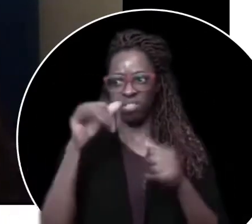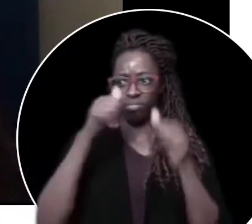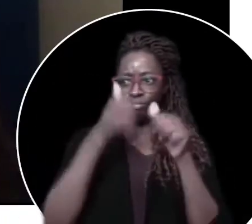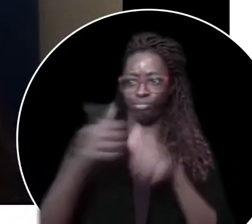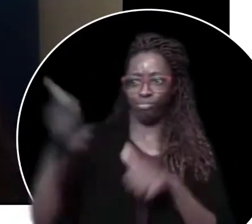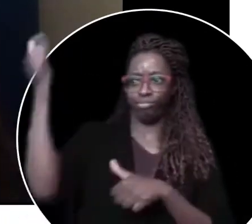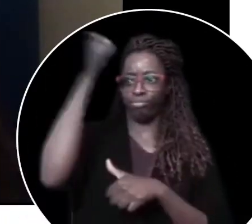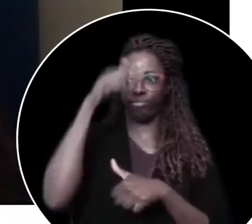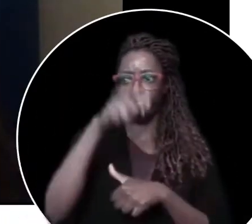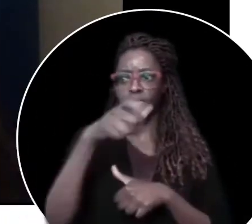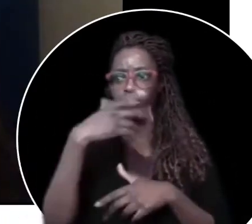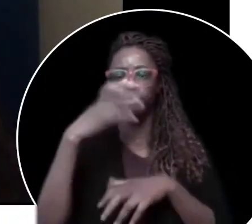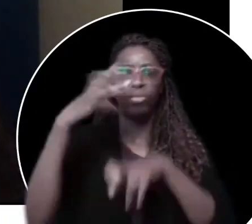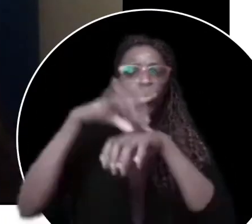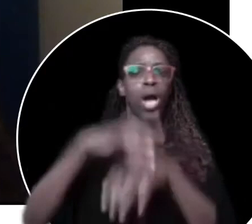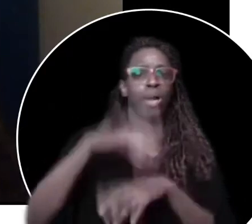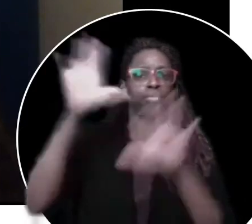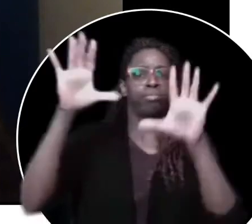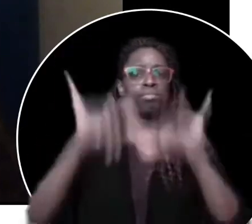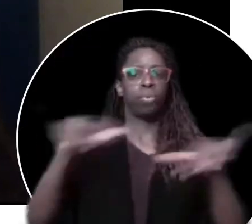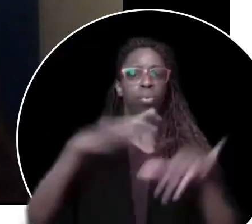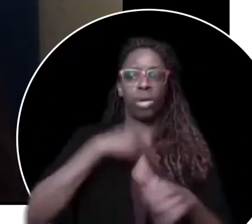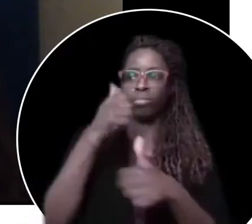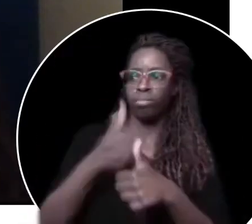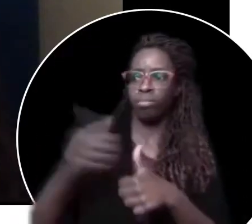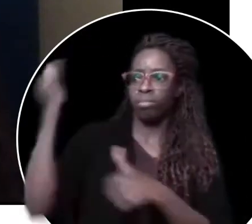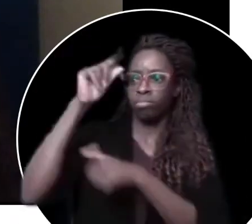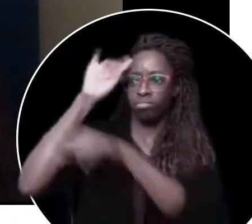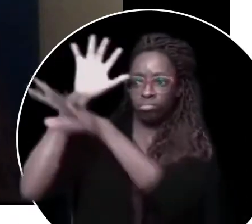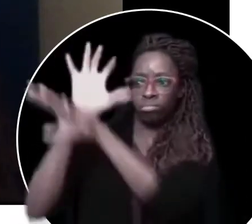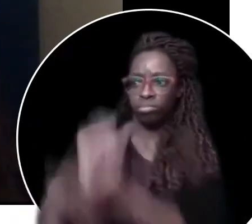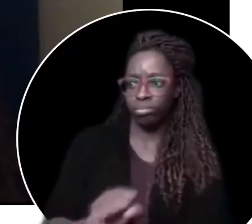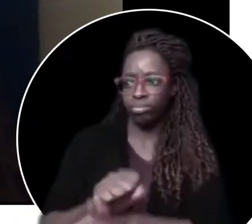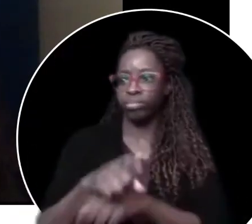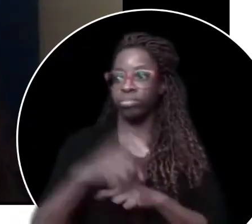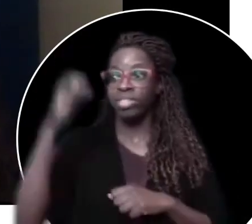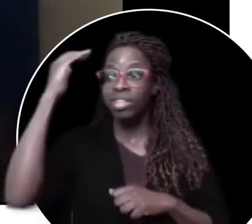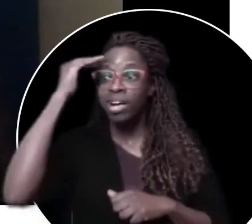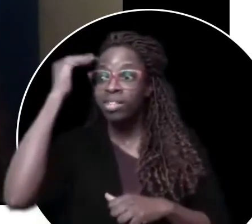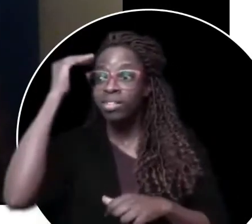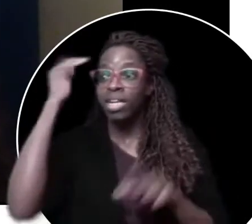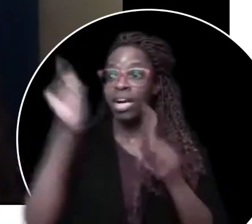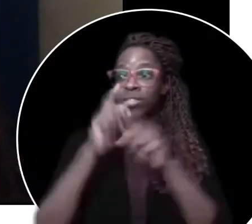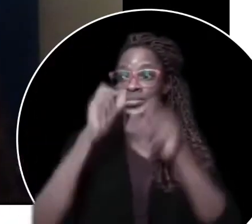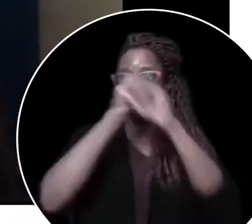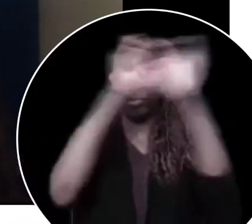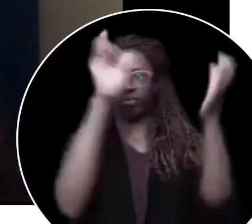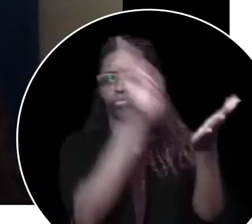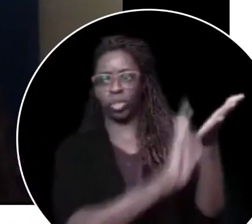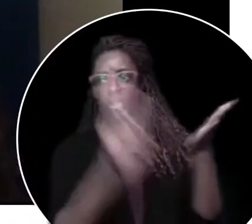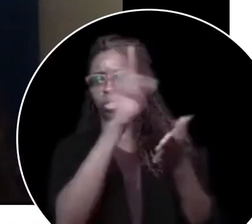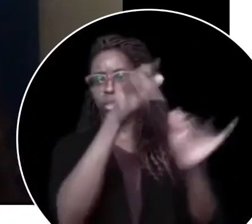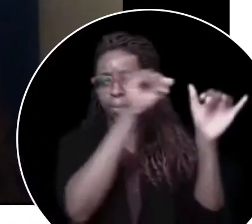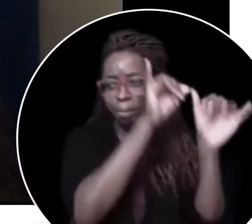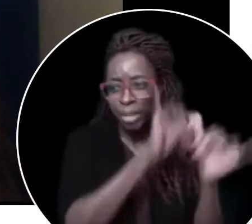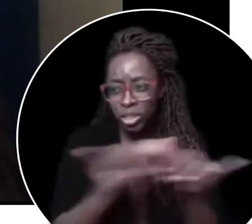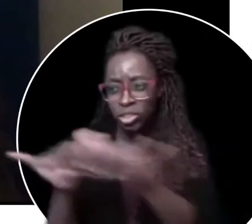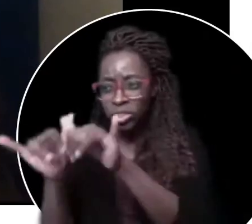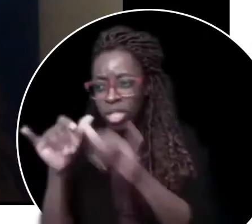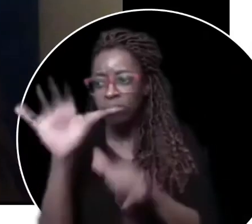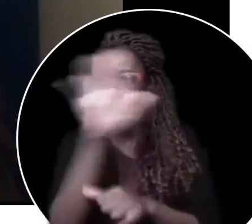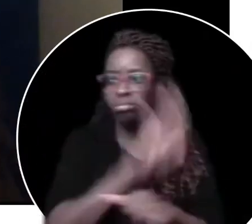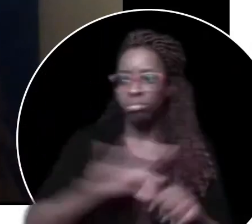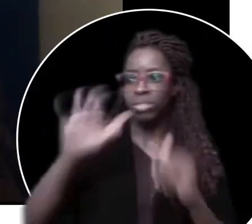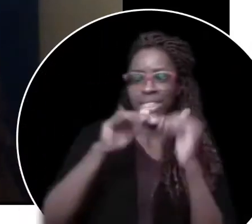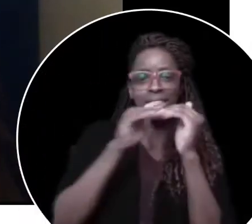to particular notions of civility that are grounded, as Lisa Lowe reminds us, on Eurocentric, colonial, and